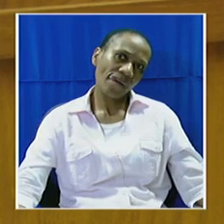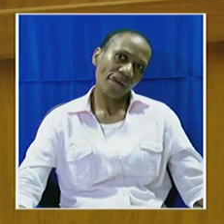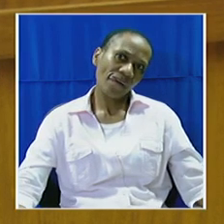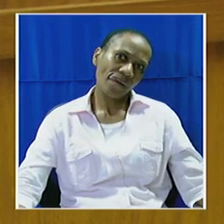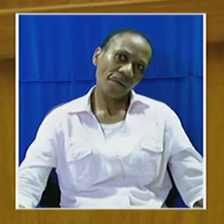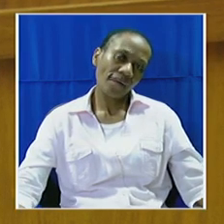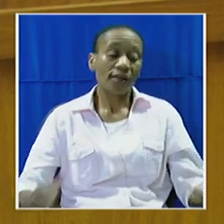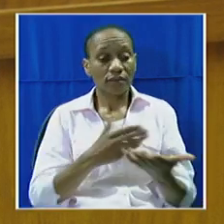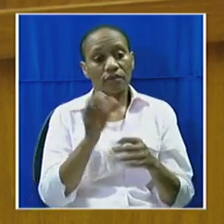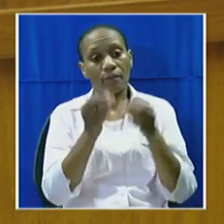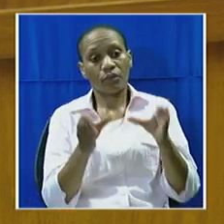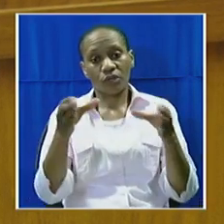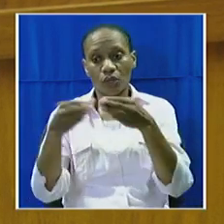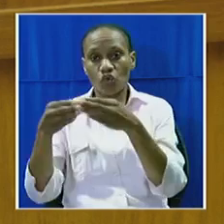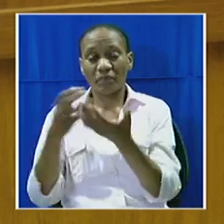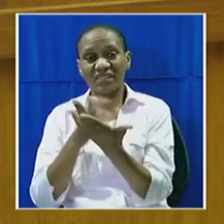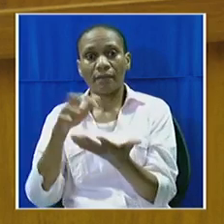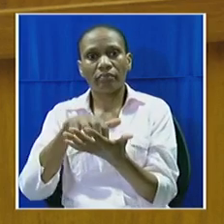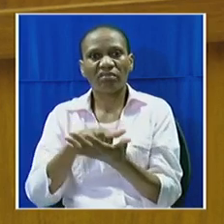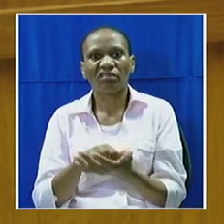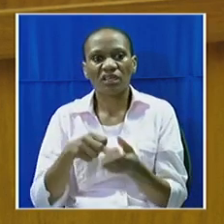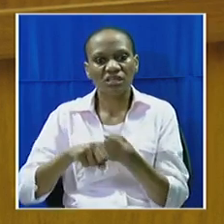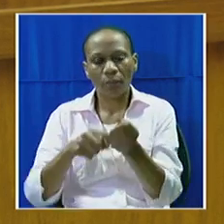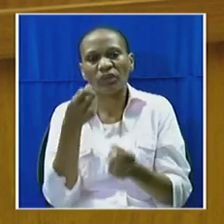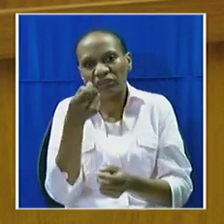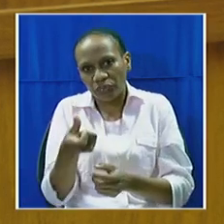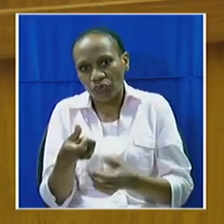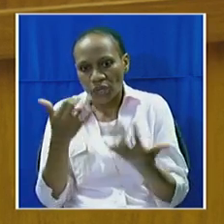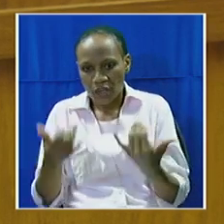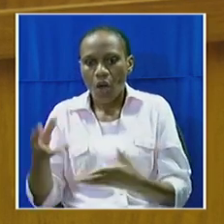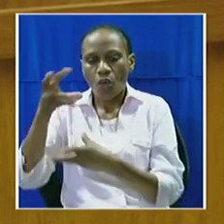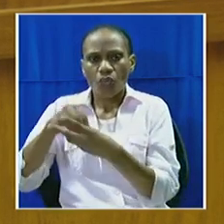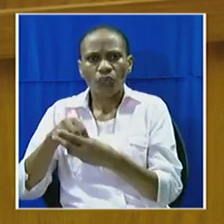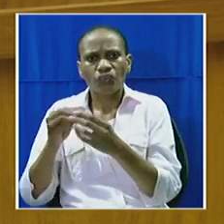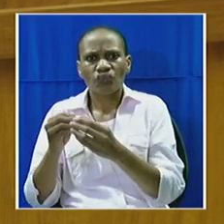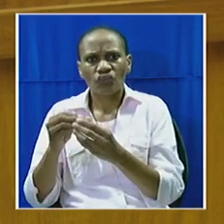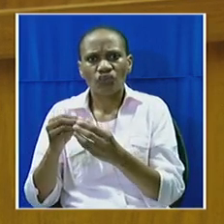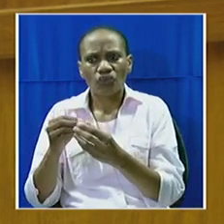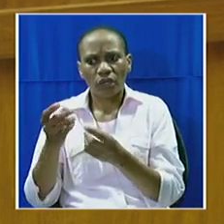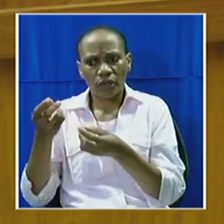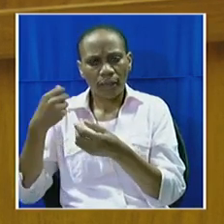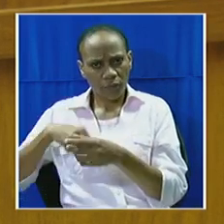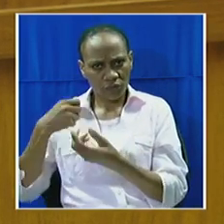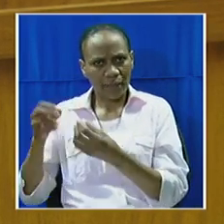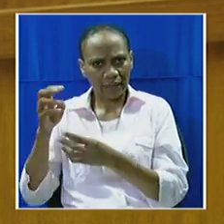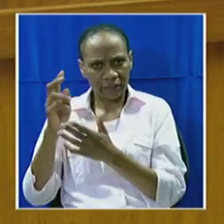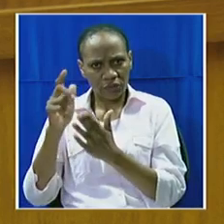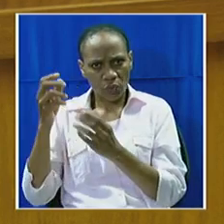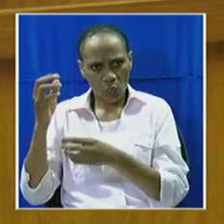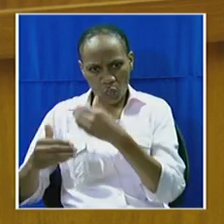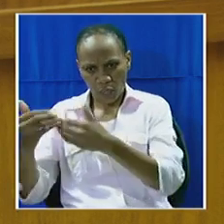parties who have lost popular support, must be ripped on the bud. Increasing the